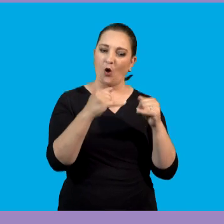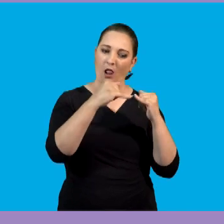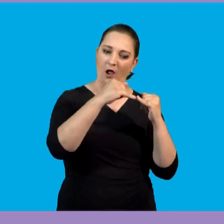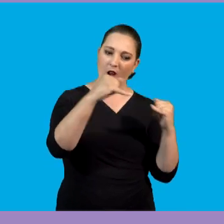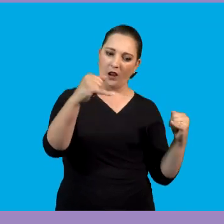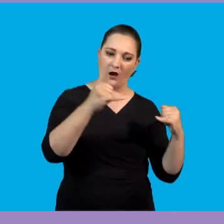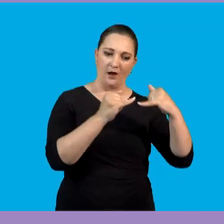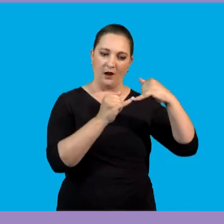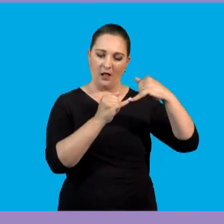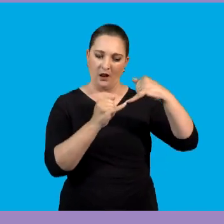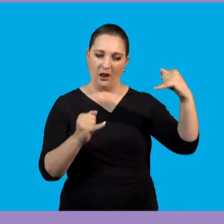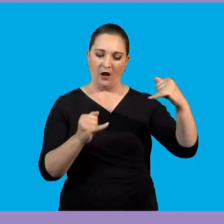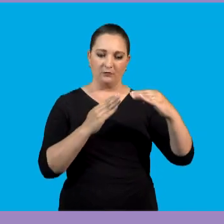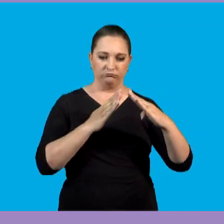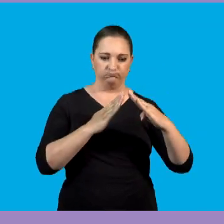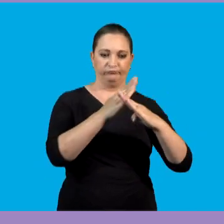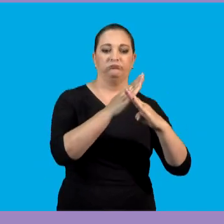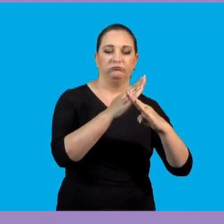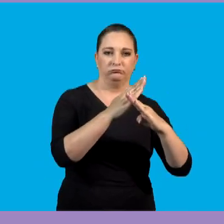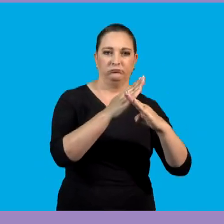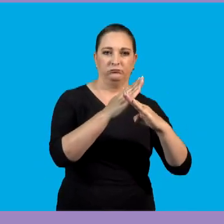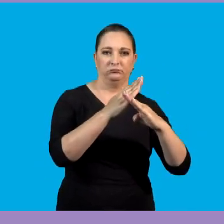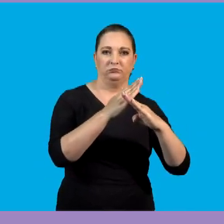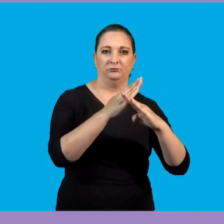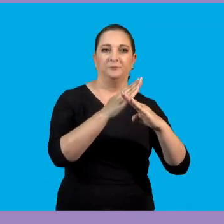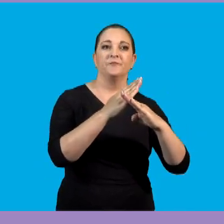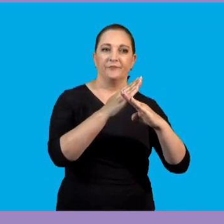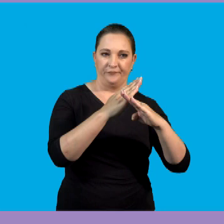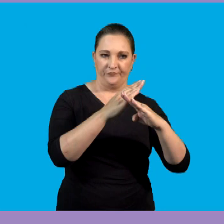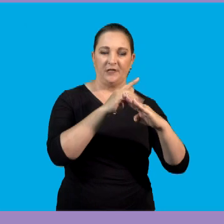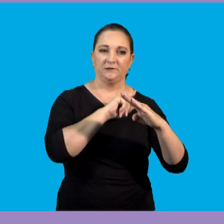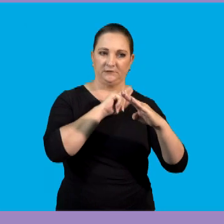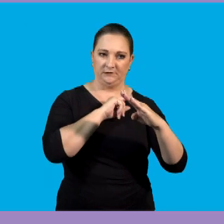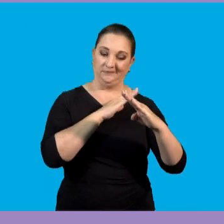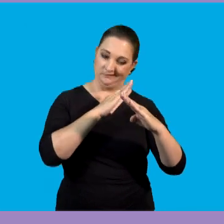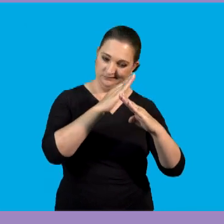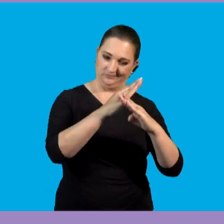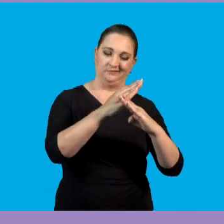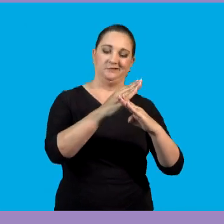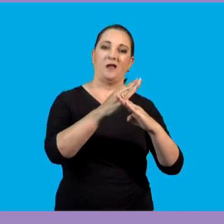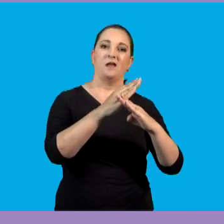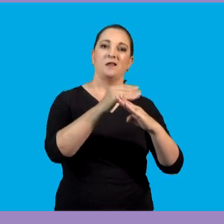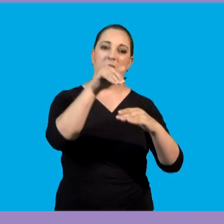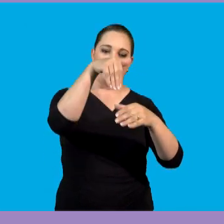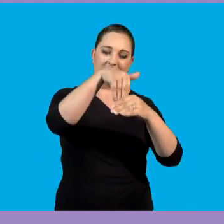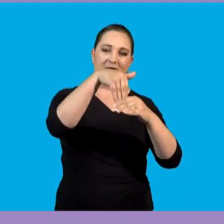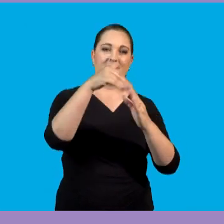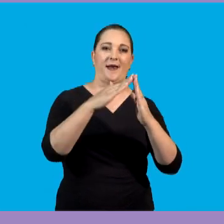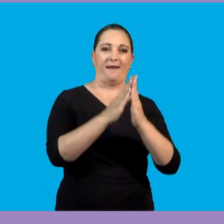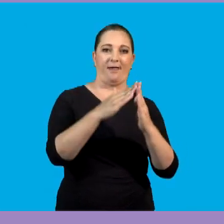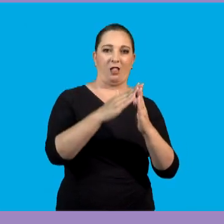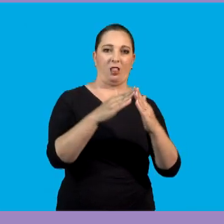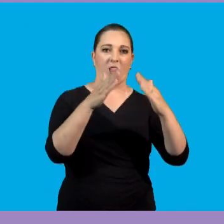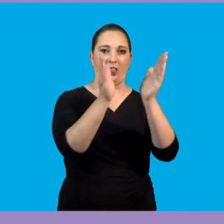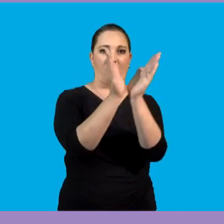two lines intersect. So when two straight lines are intersecting, then they form those angles there.